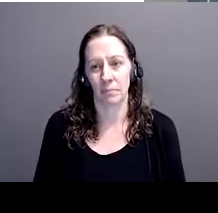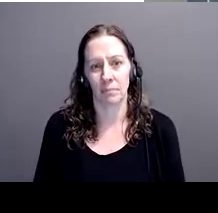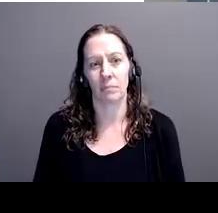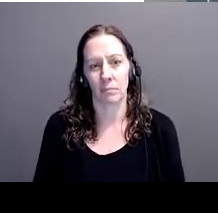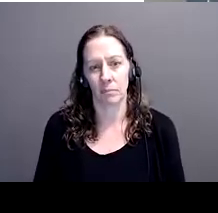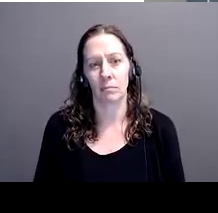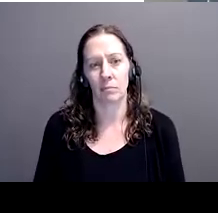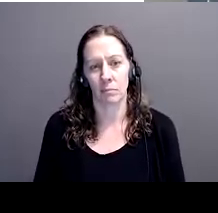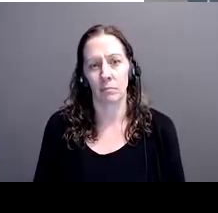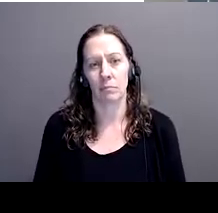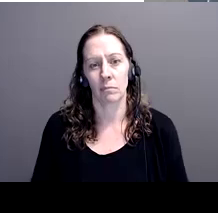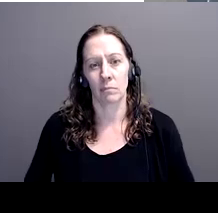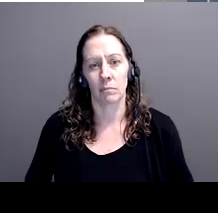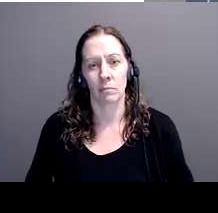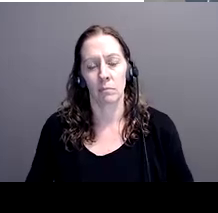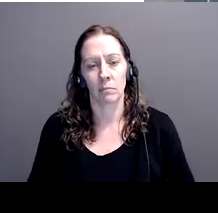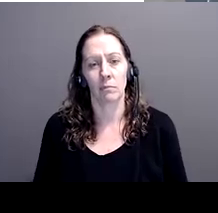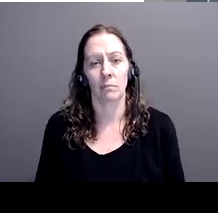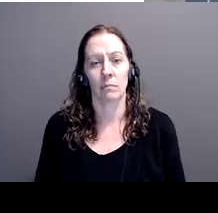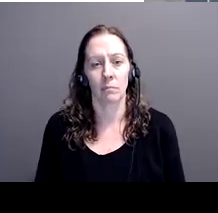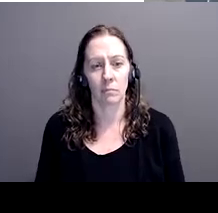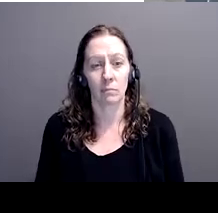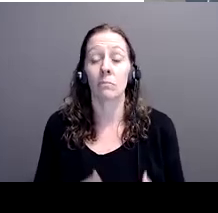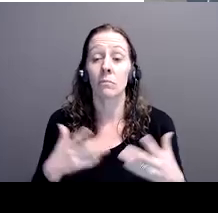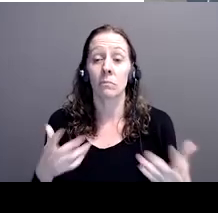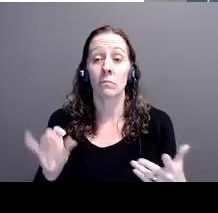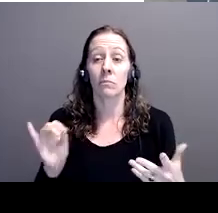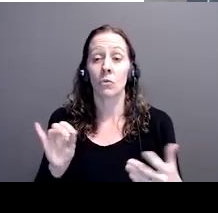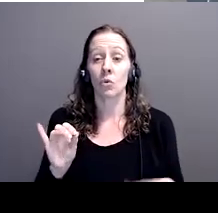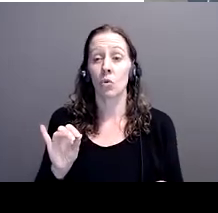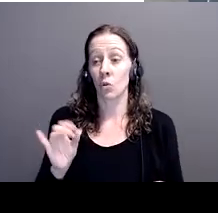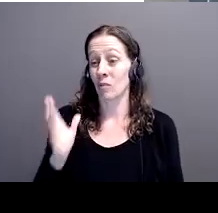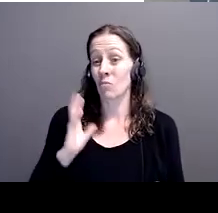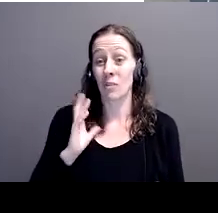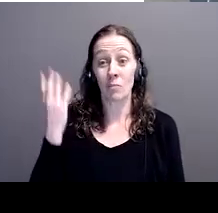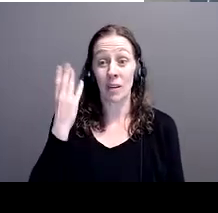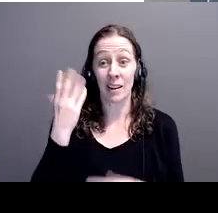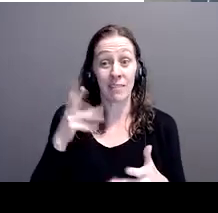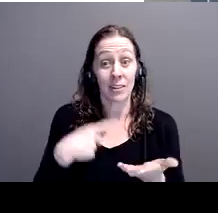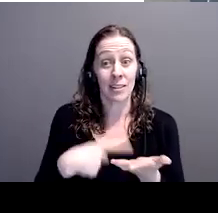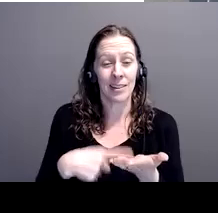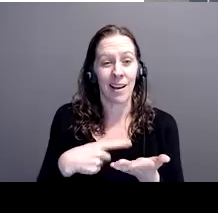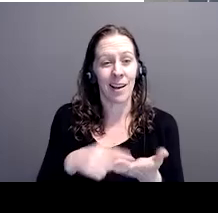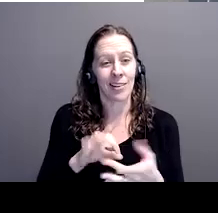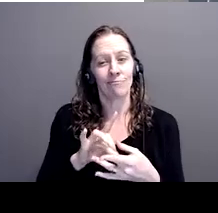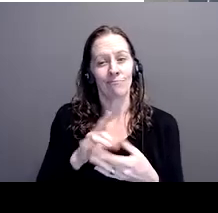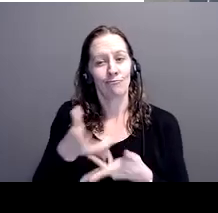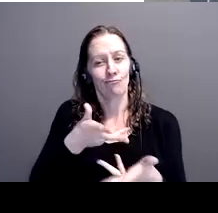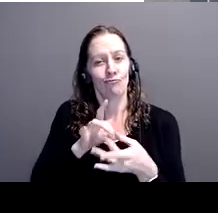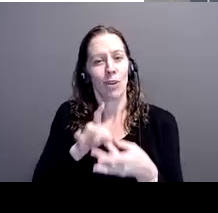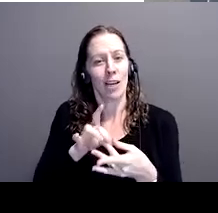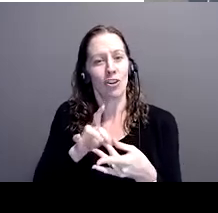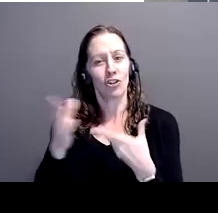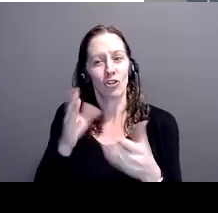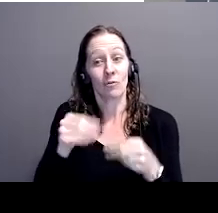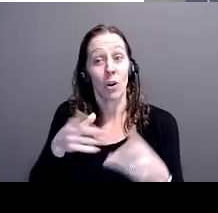Also, it's a relational service delivery model, and this was discussed in the previous presentation. Older women connect